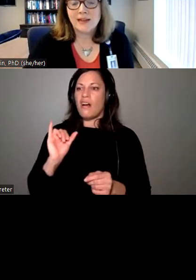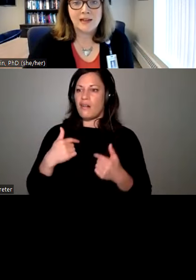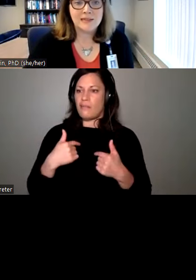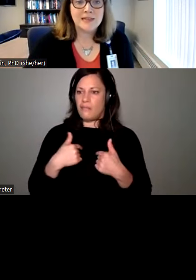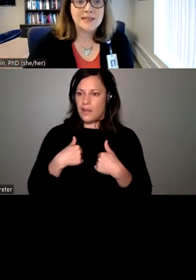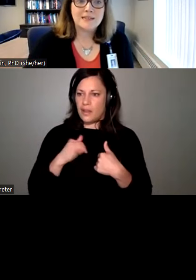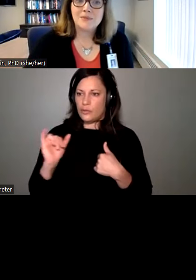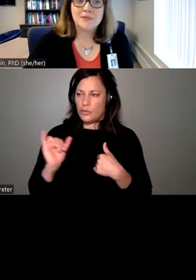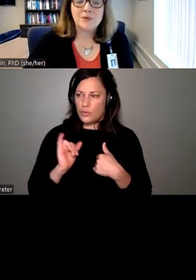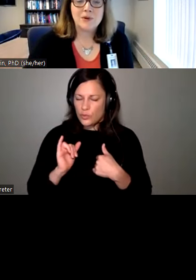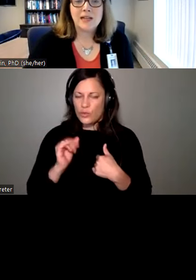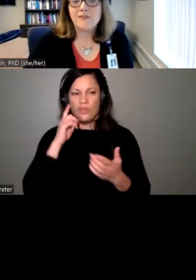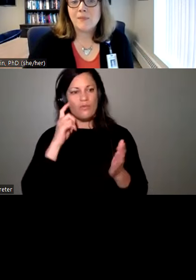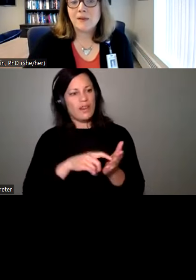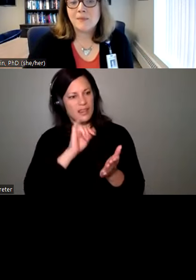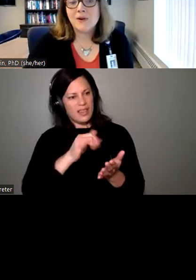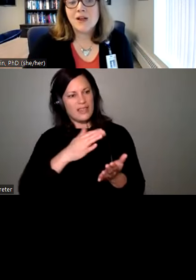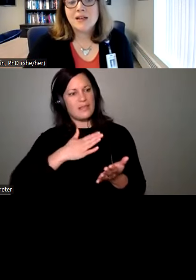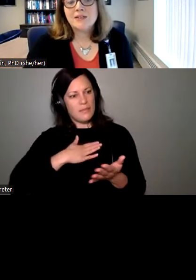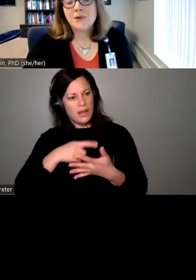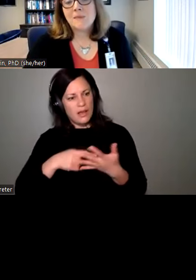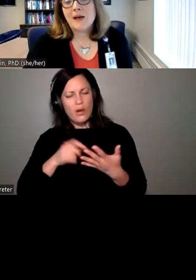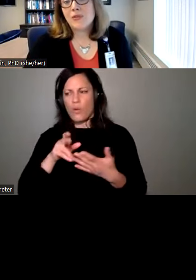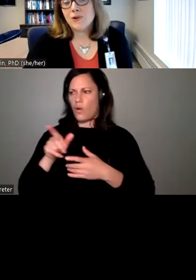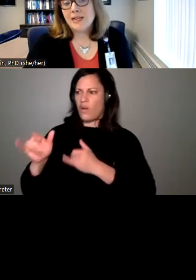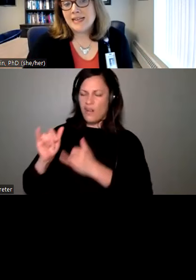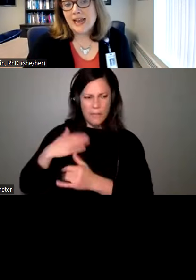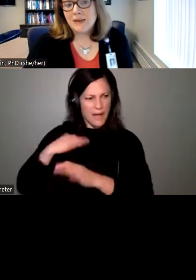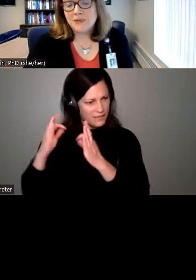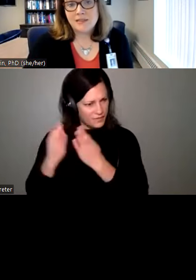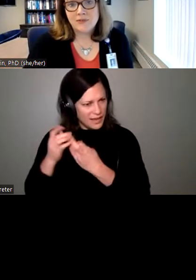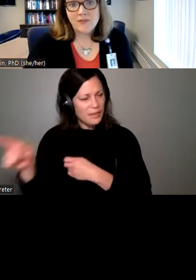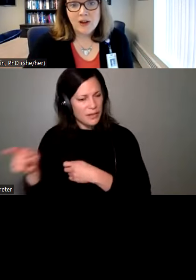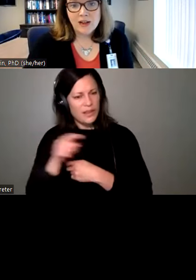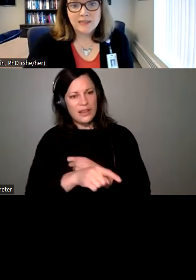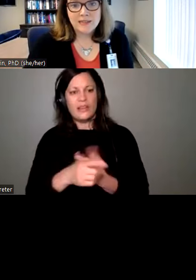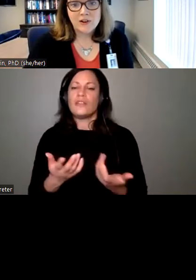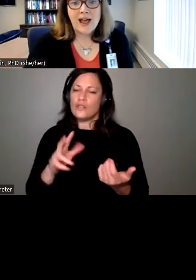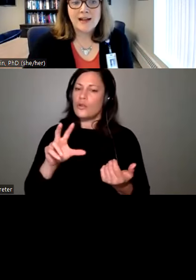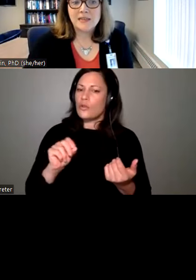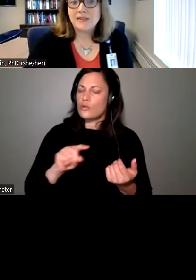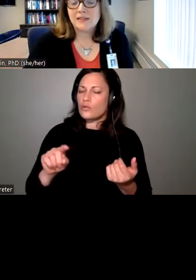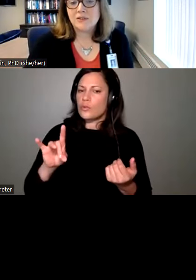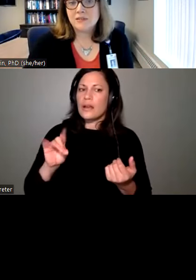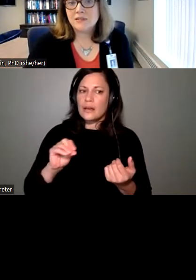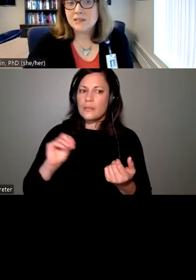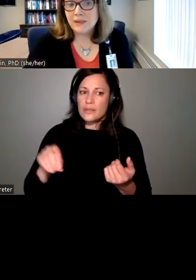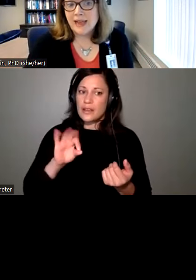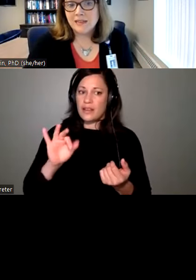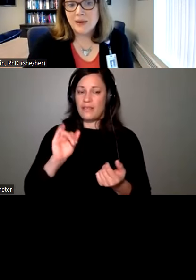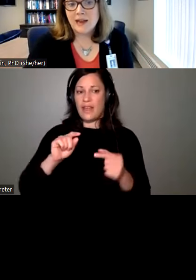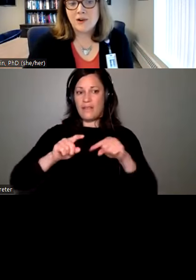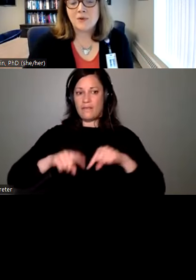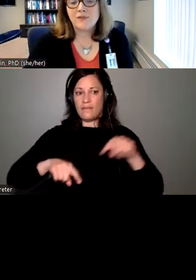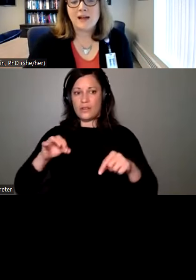or they recognize symptoms that were in a family member. So about 30 to 80% of the variance in our academic skills is